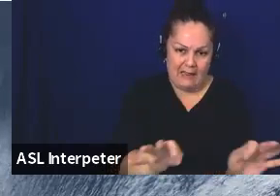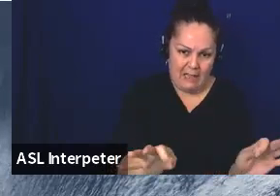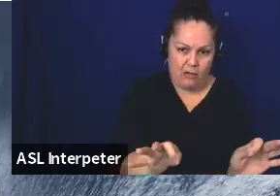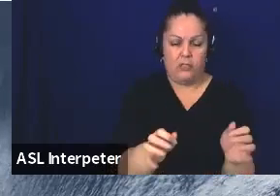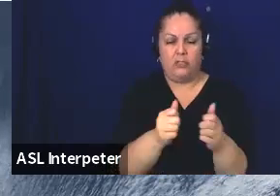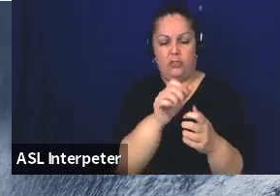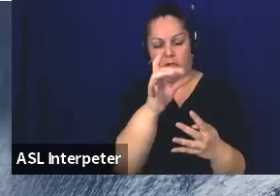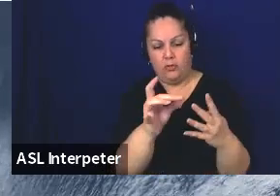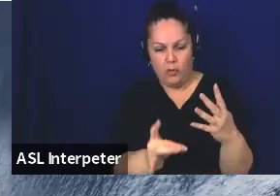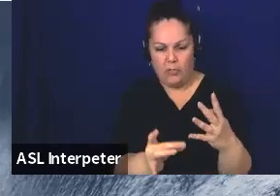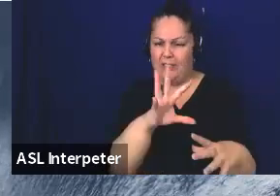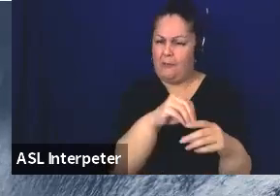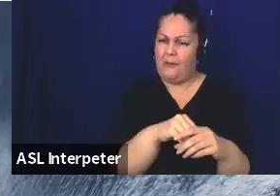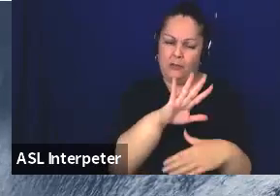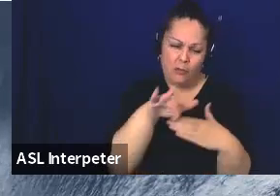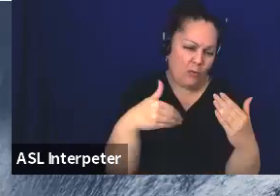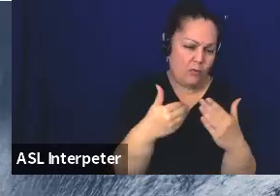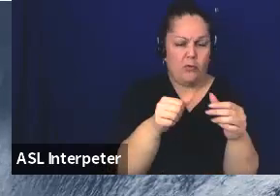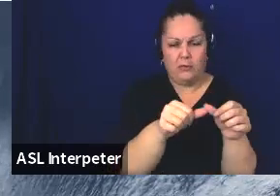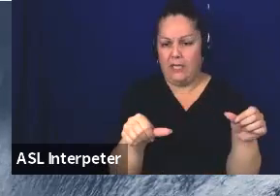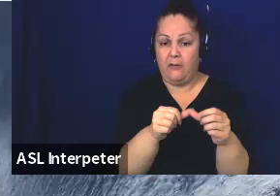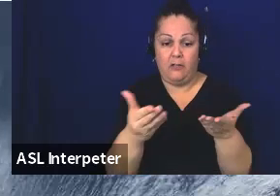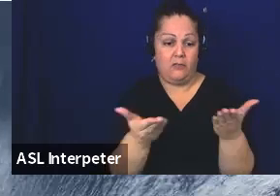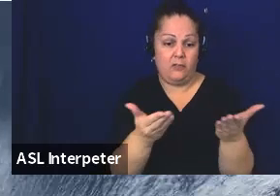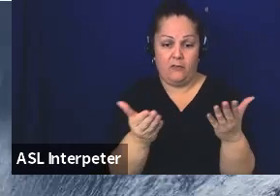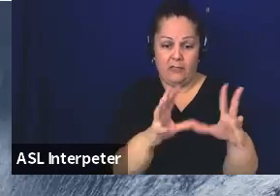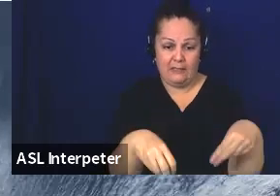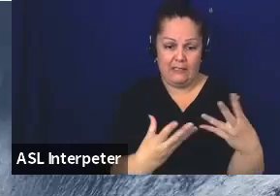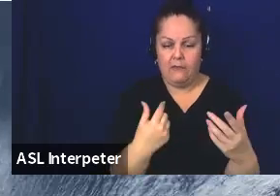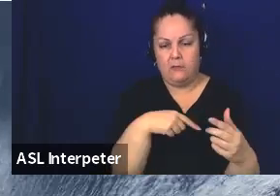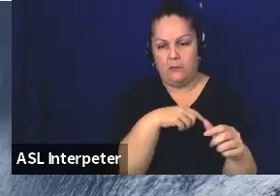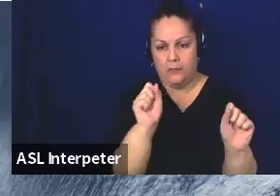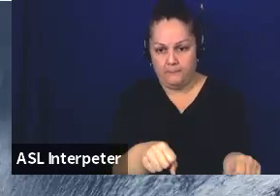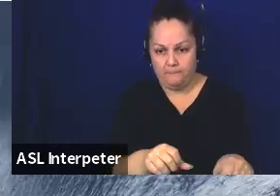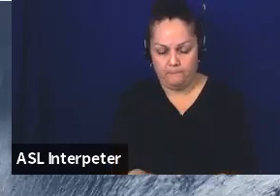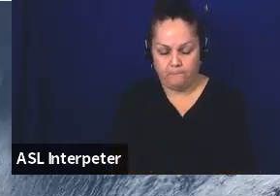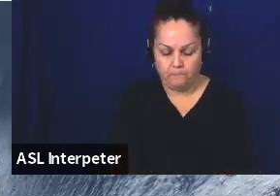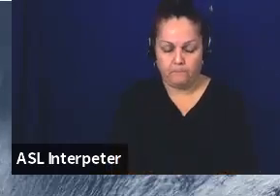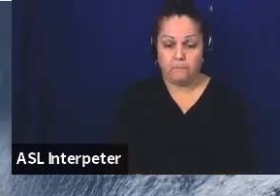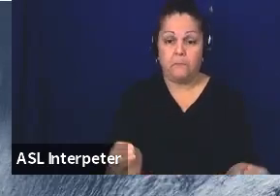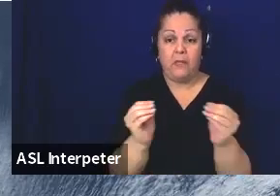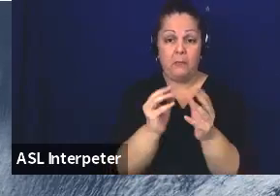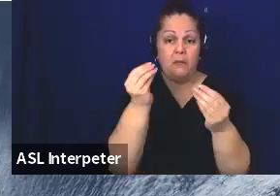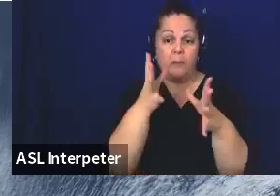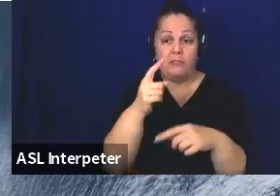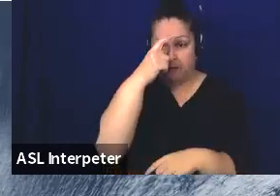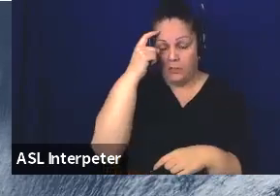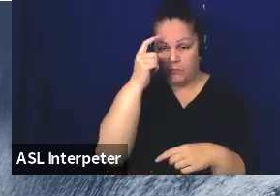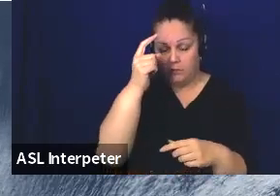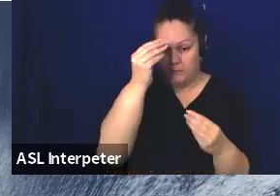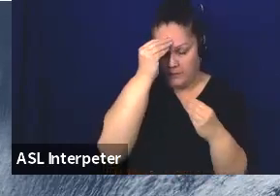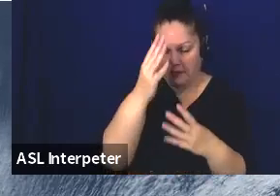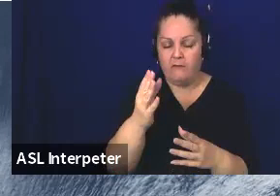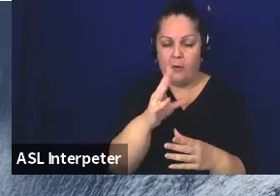choice into every single aspect of service delivery that we can. For additional information on trauma-informed and